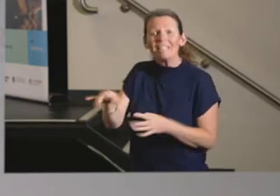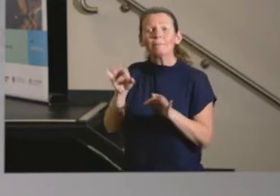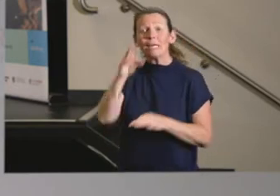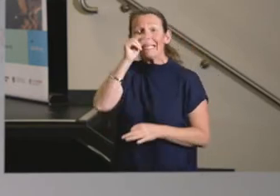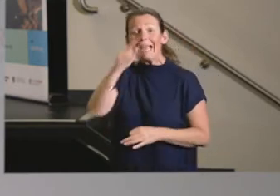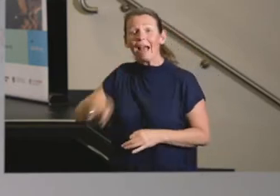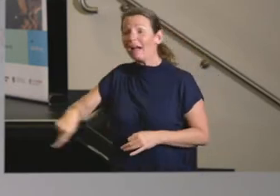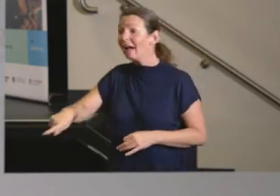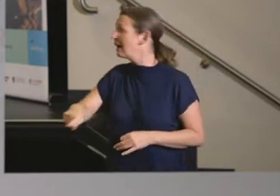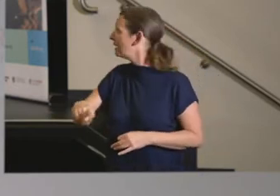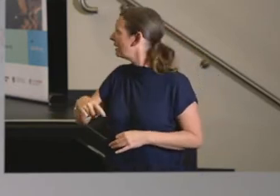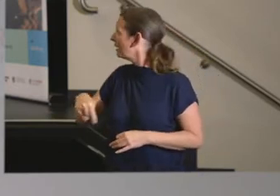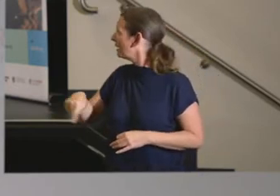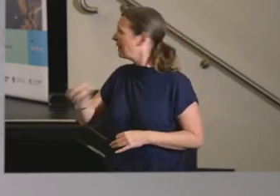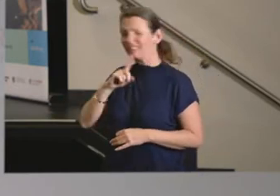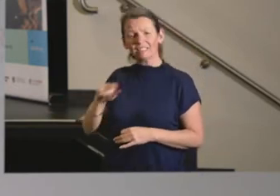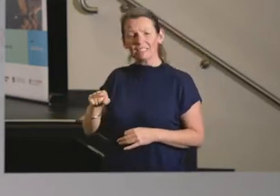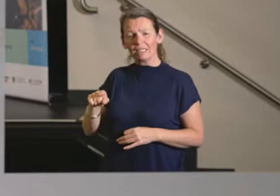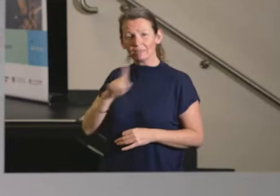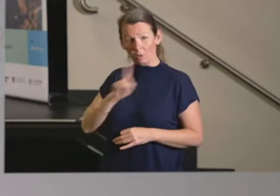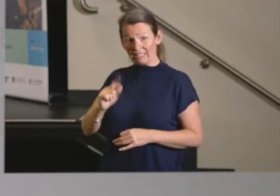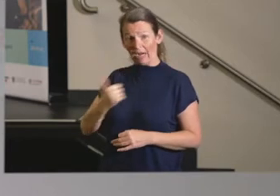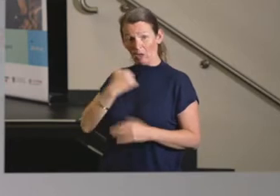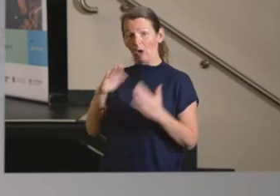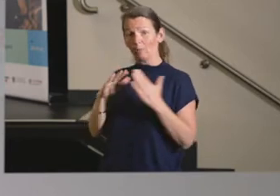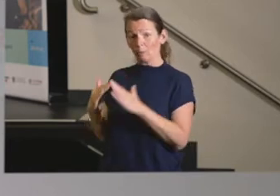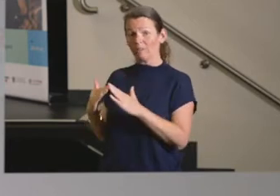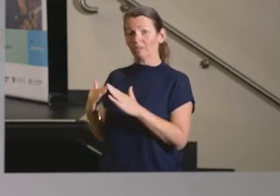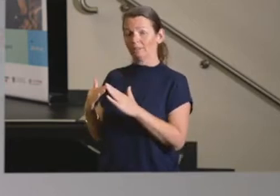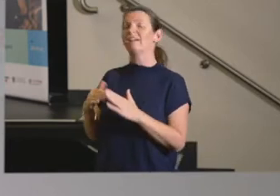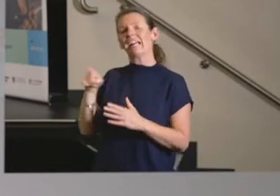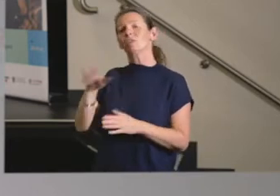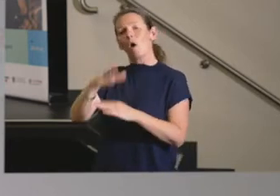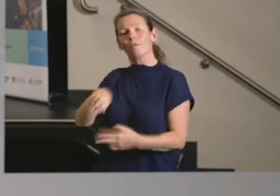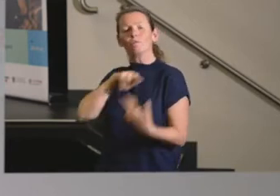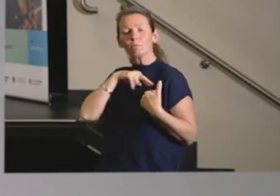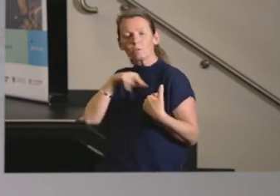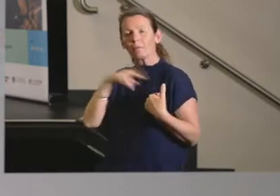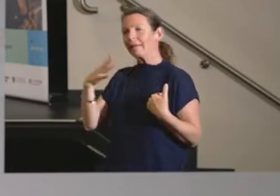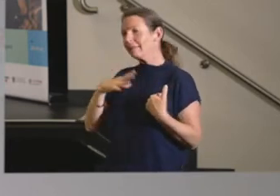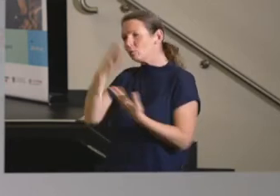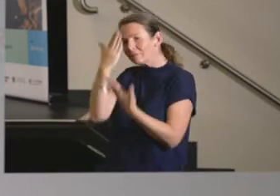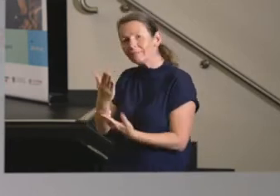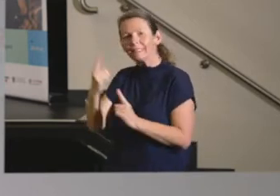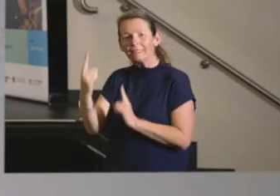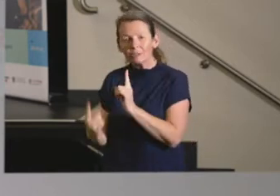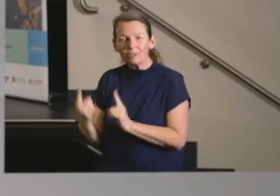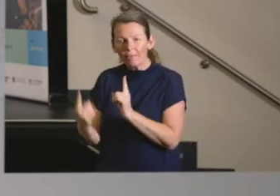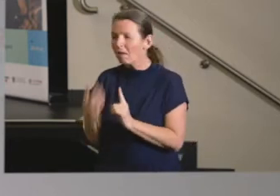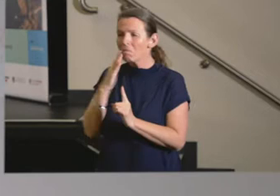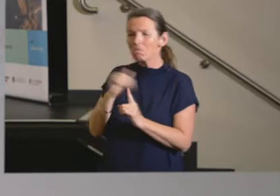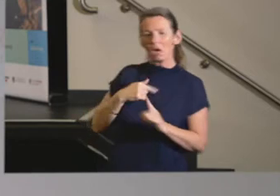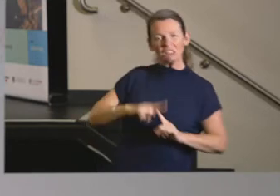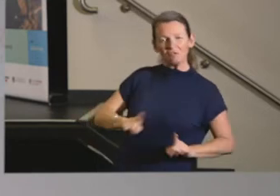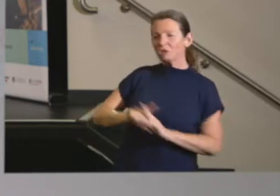young people, started to think it's about community. It's about being responsible. It's about respecting each other despite of our differences or